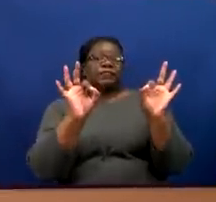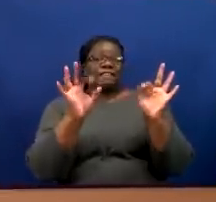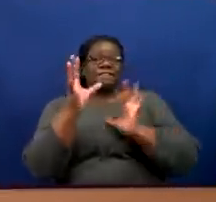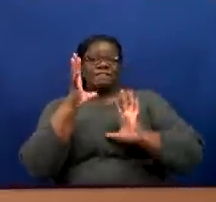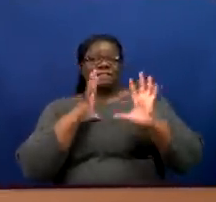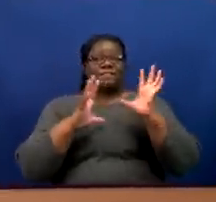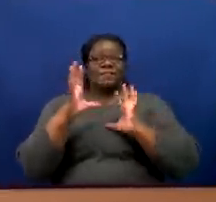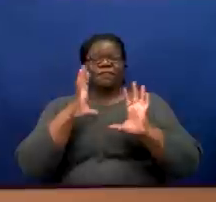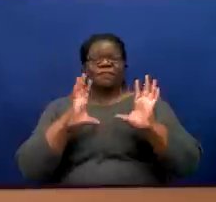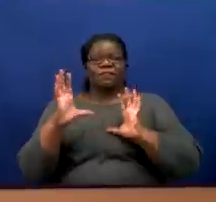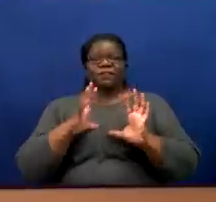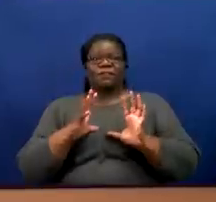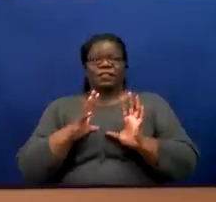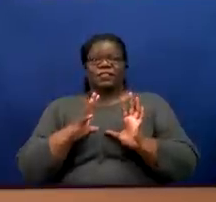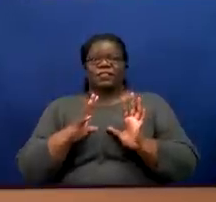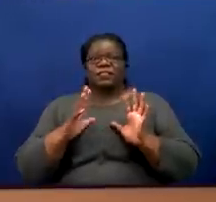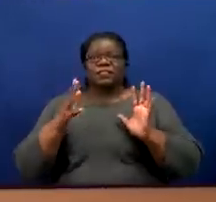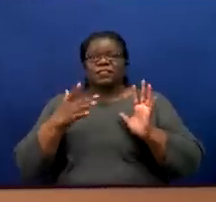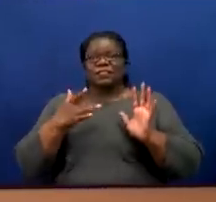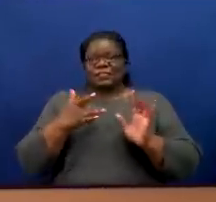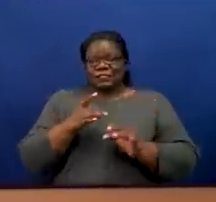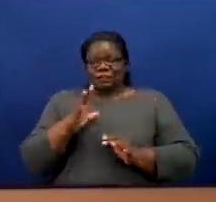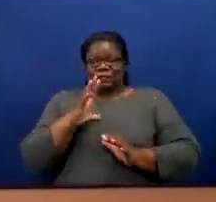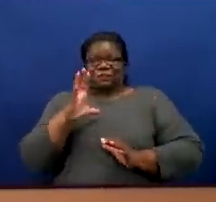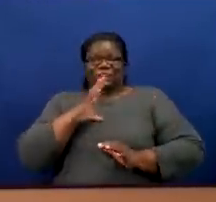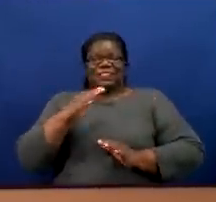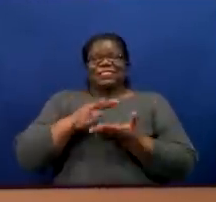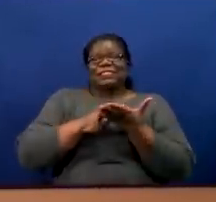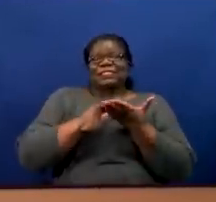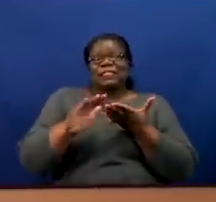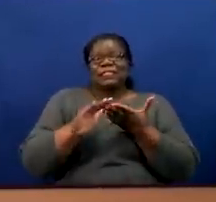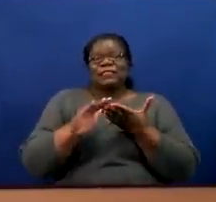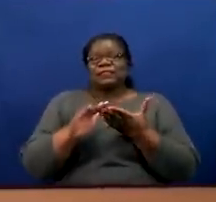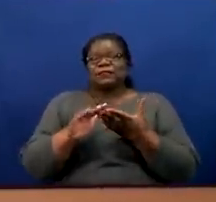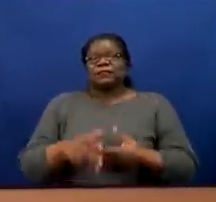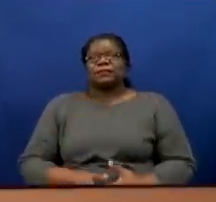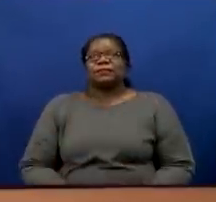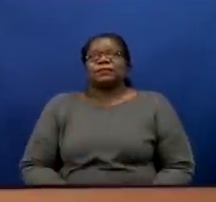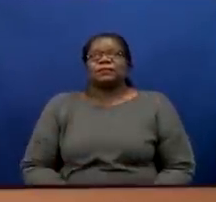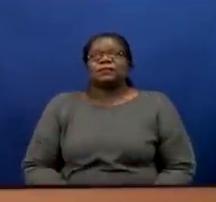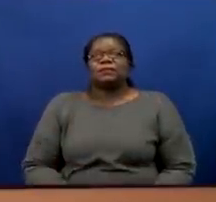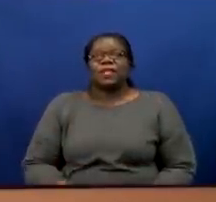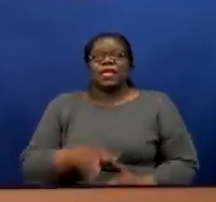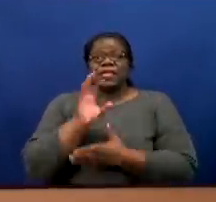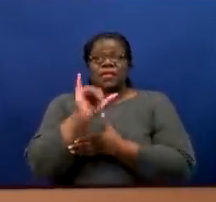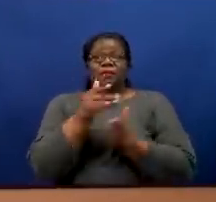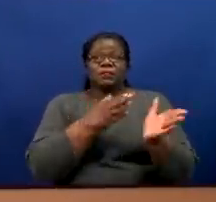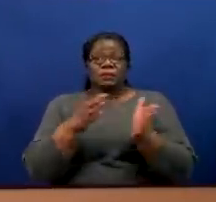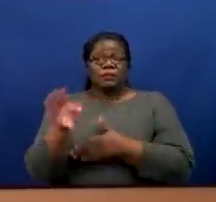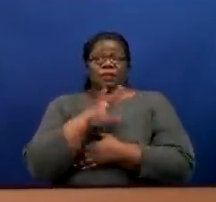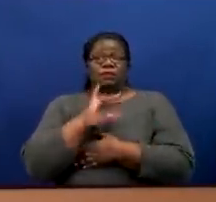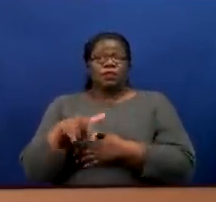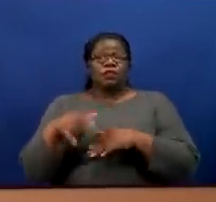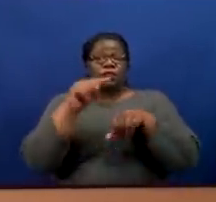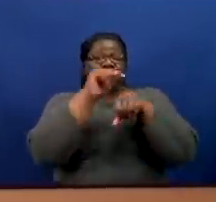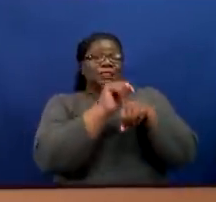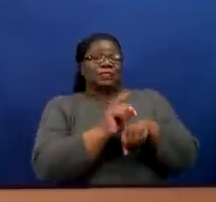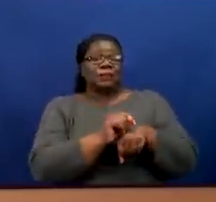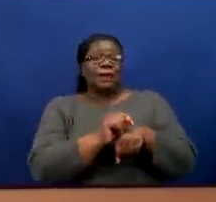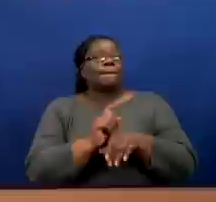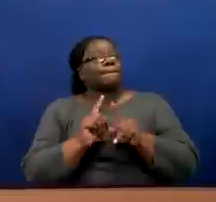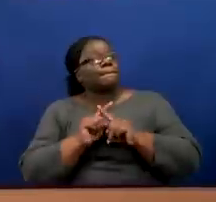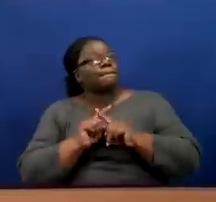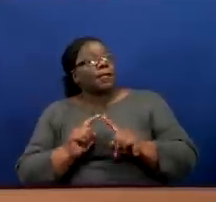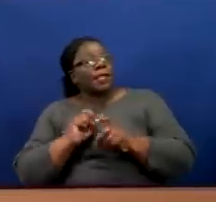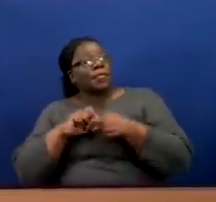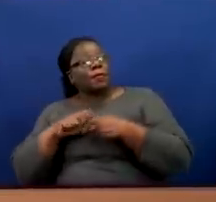extravagance, opulence, even elegance was the order of the day for the Lord's house. The only problem